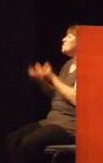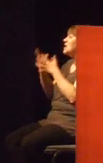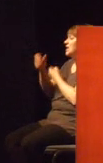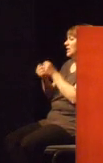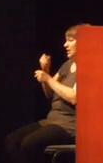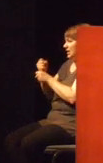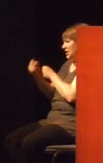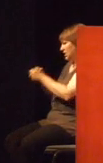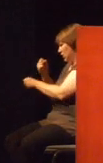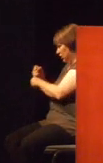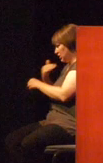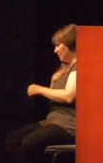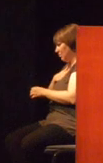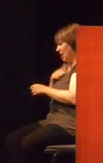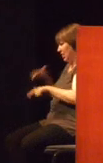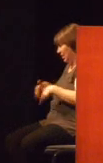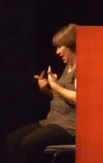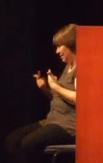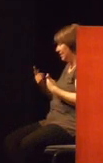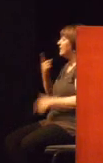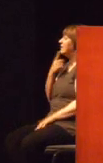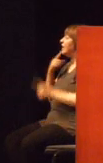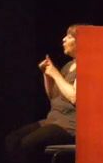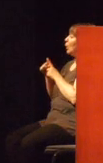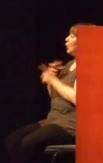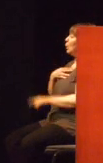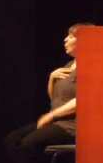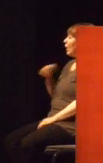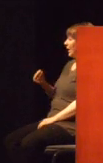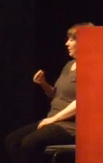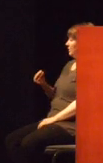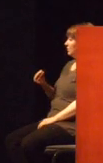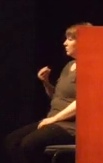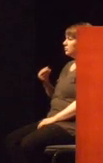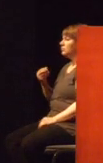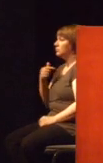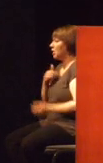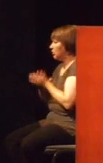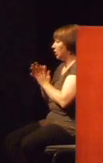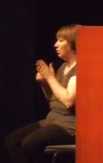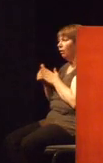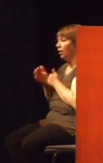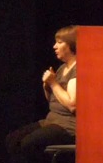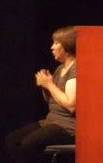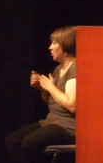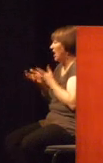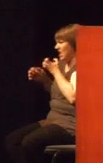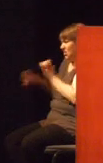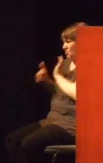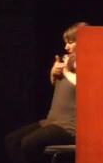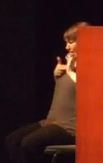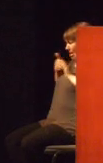life when even saying the word white made me uncomfortable. It was awkward. I didn't want to self-identify as